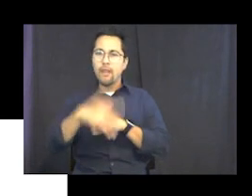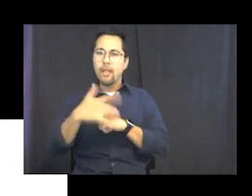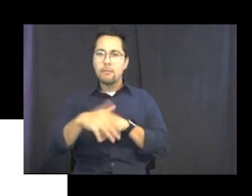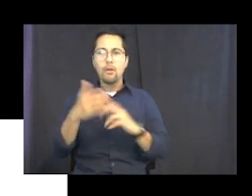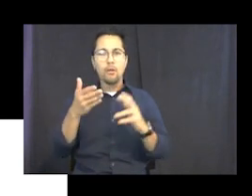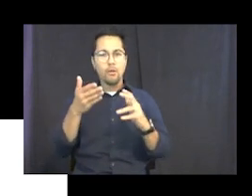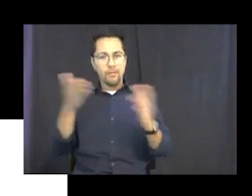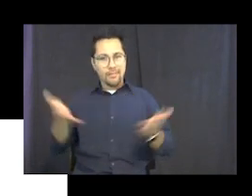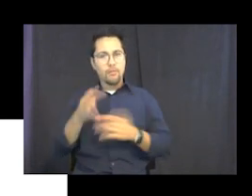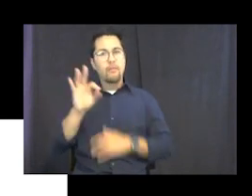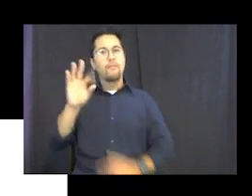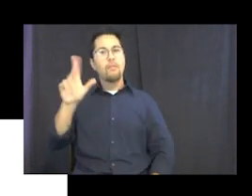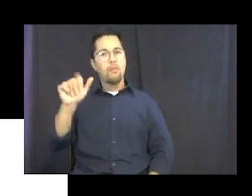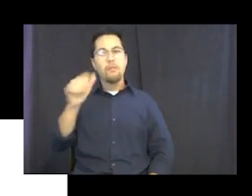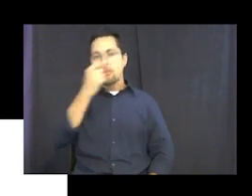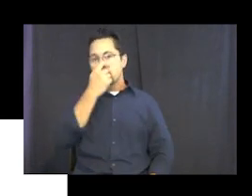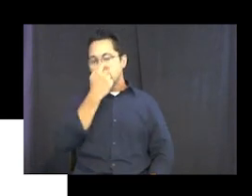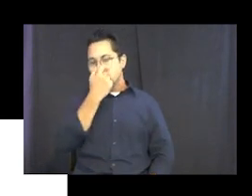in Florida.